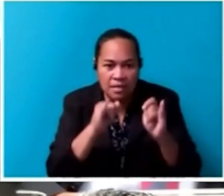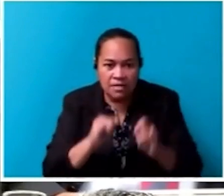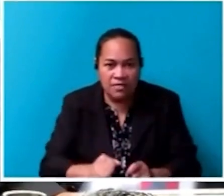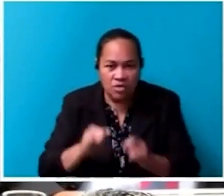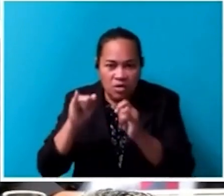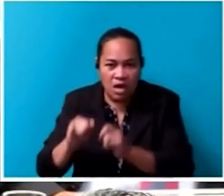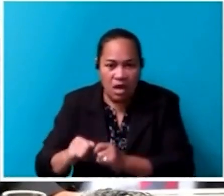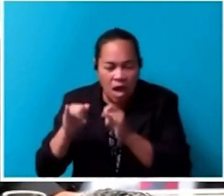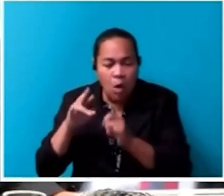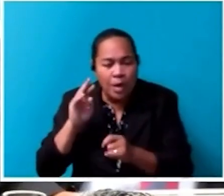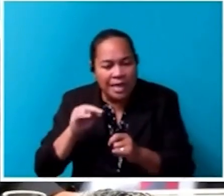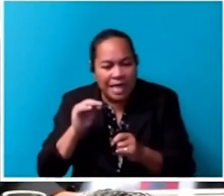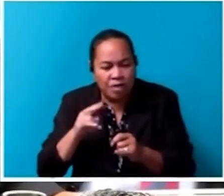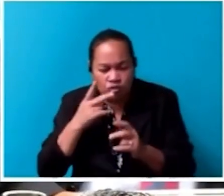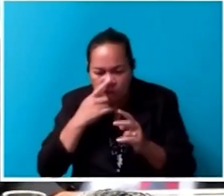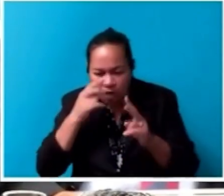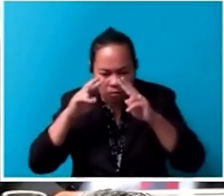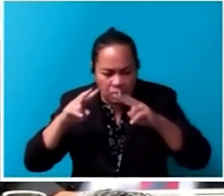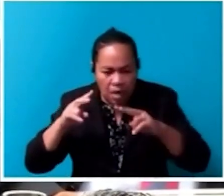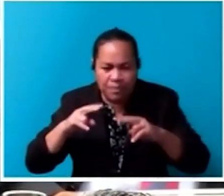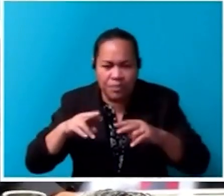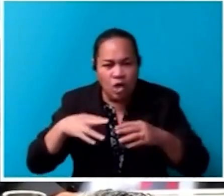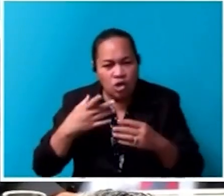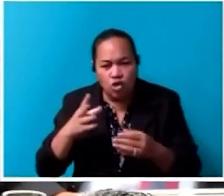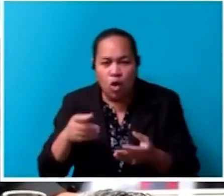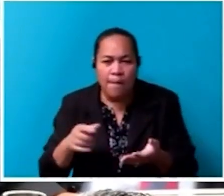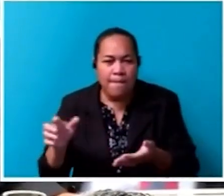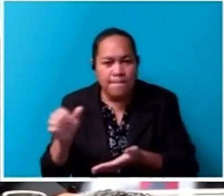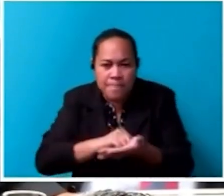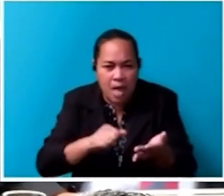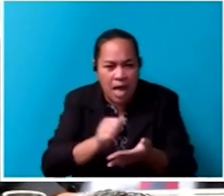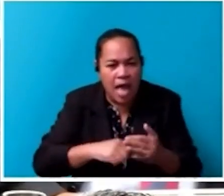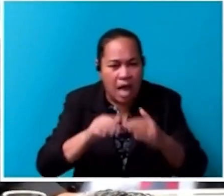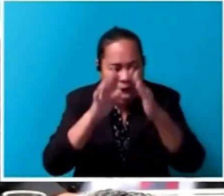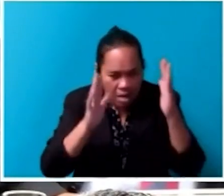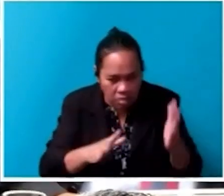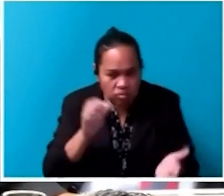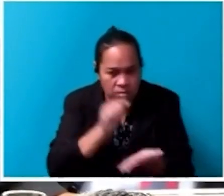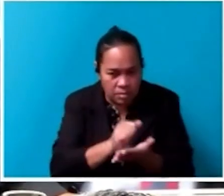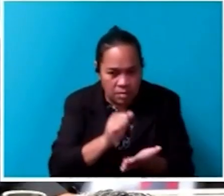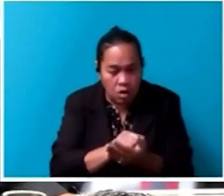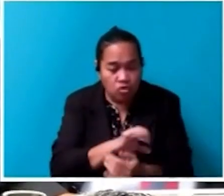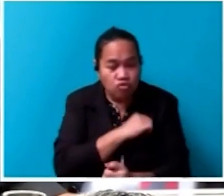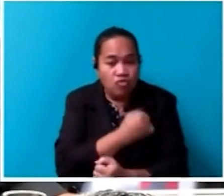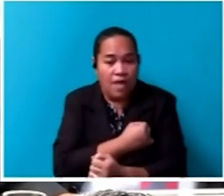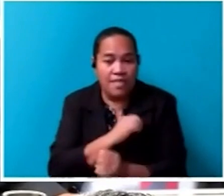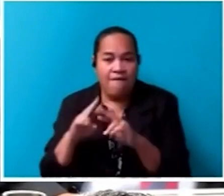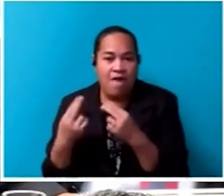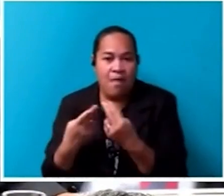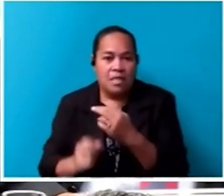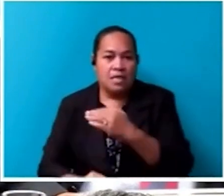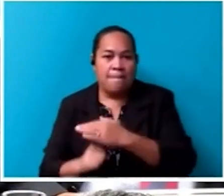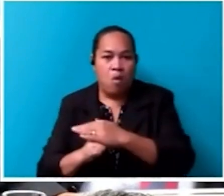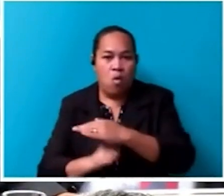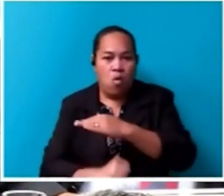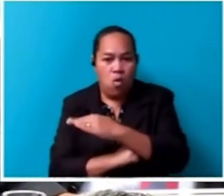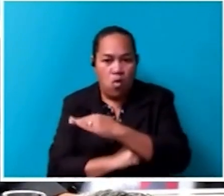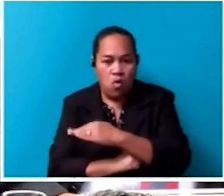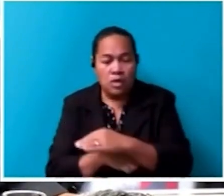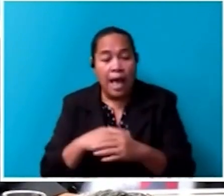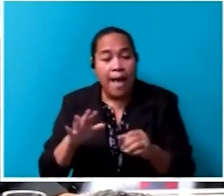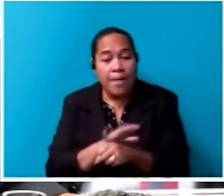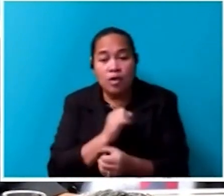to invest in permanent housing solutions, strengthen family support systems, and ensure that every child has access